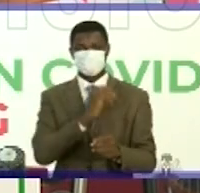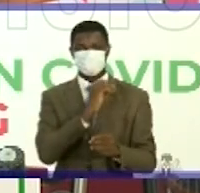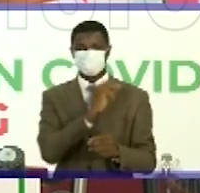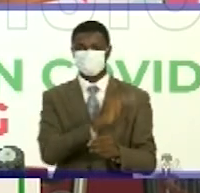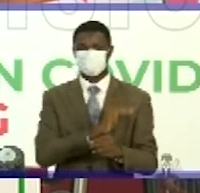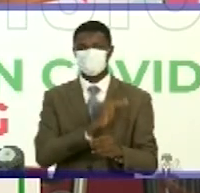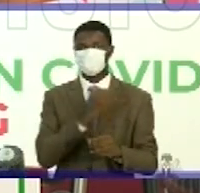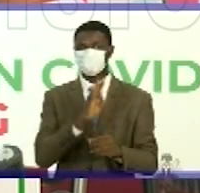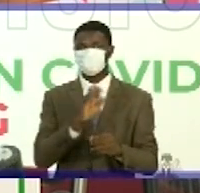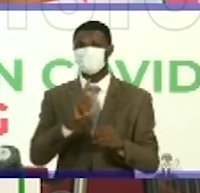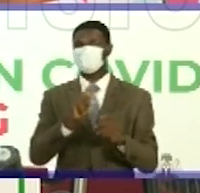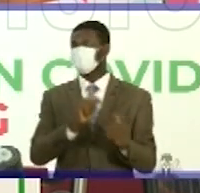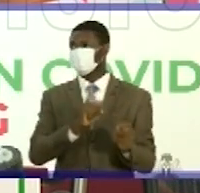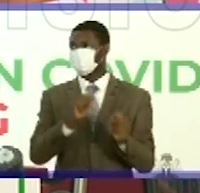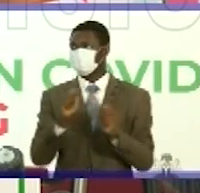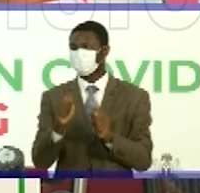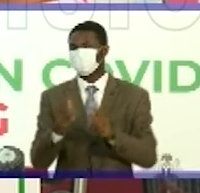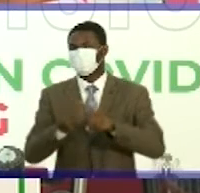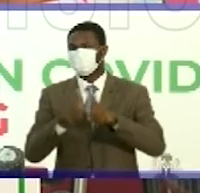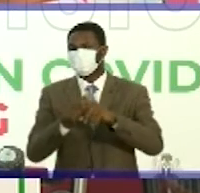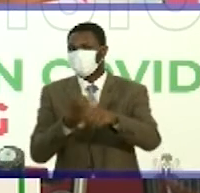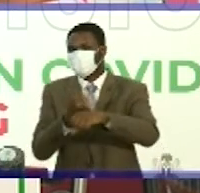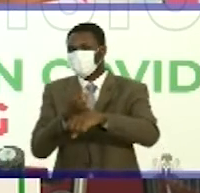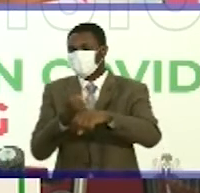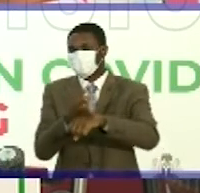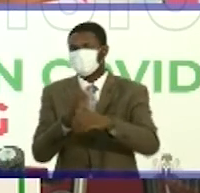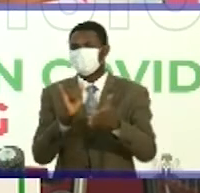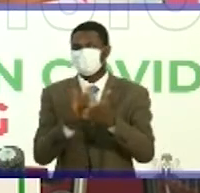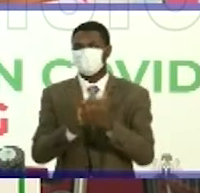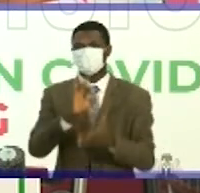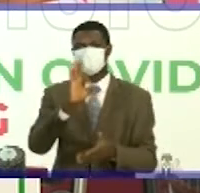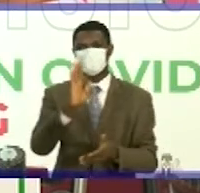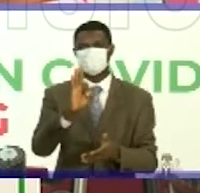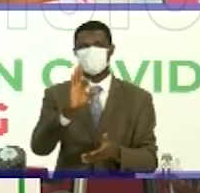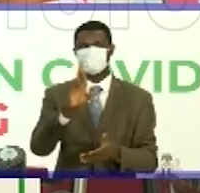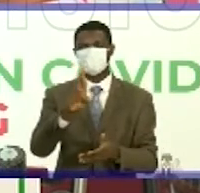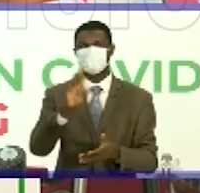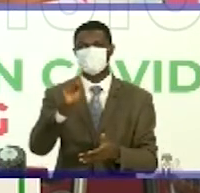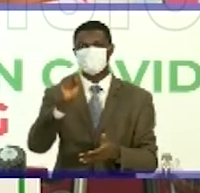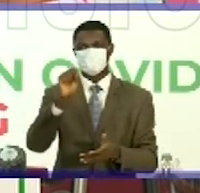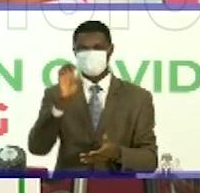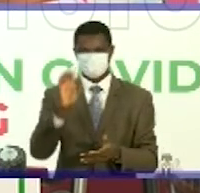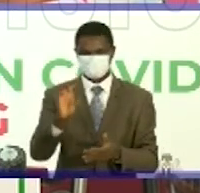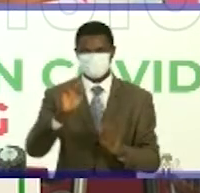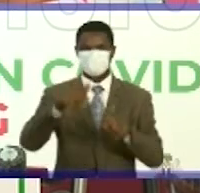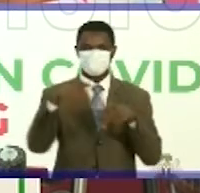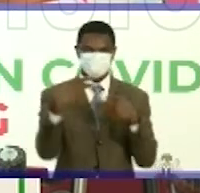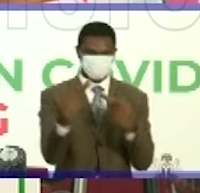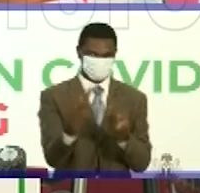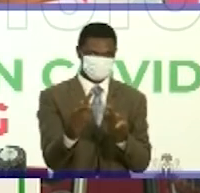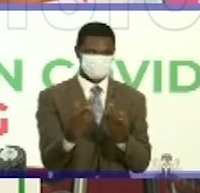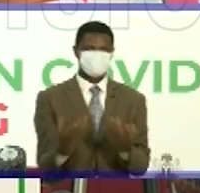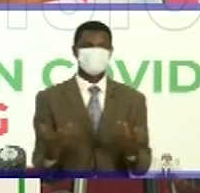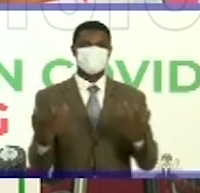the advisory provided by the Federal Road Safety Corps, as it relates to reduced occupancy